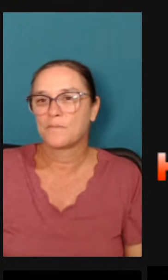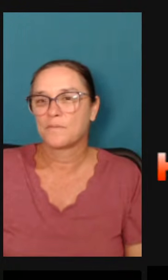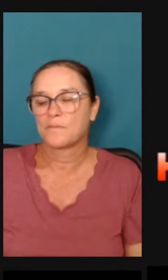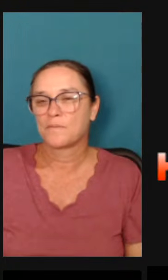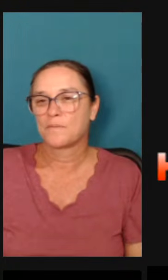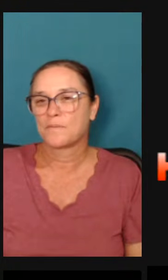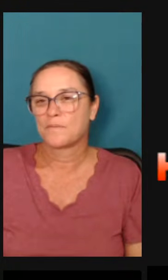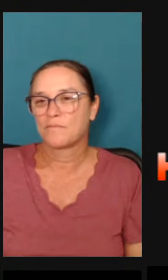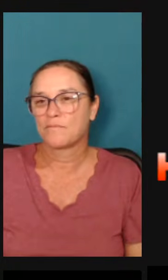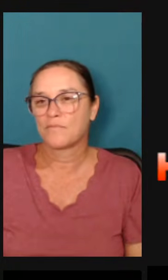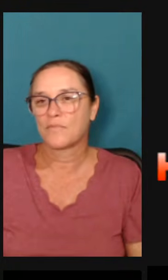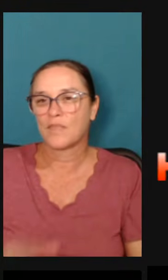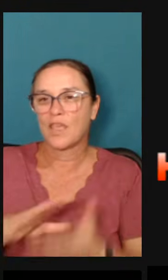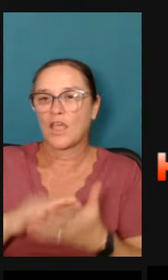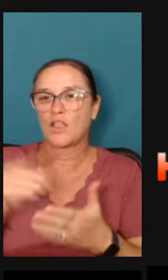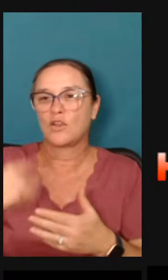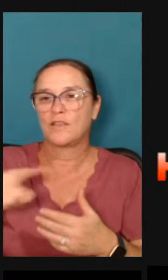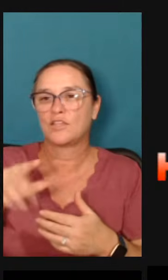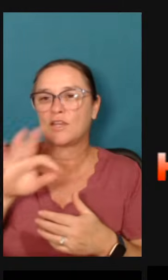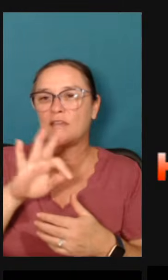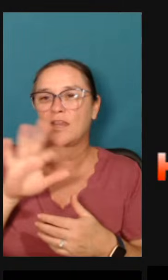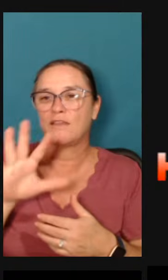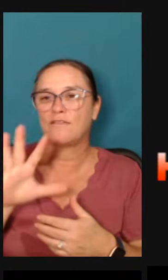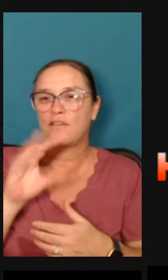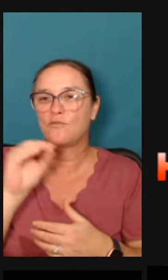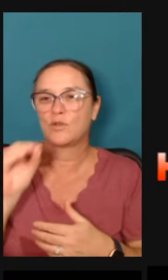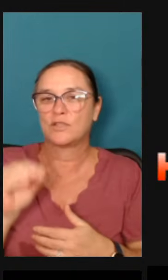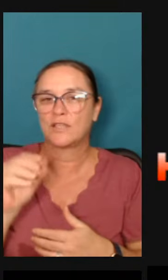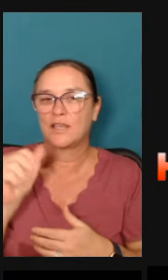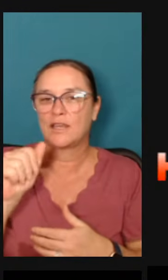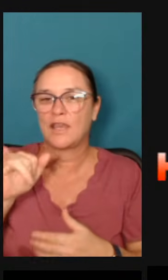I learned these are 95% air.